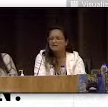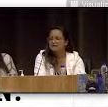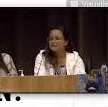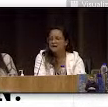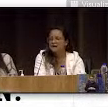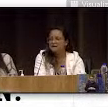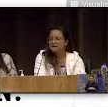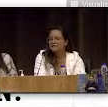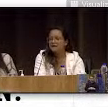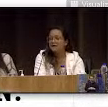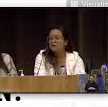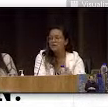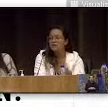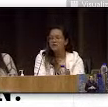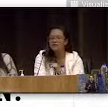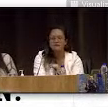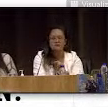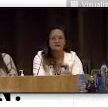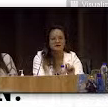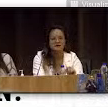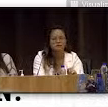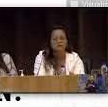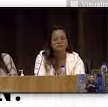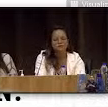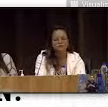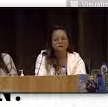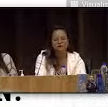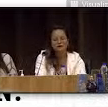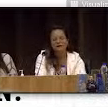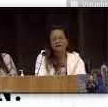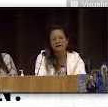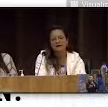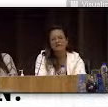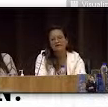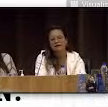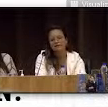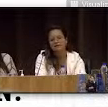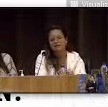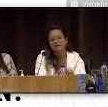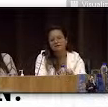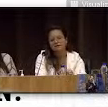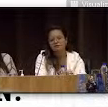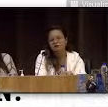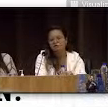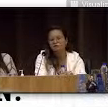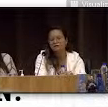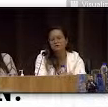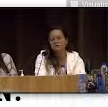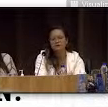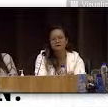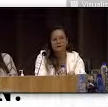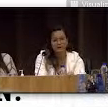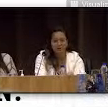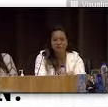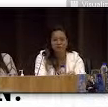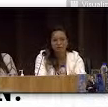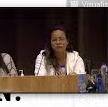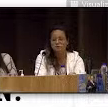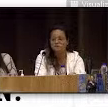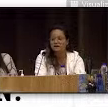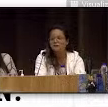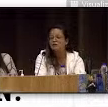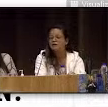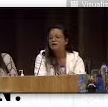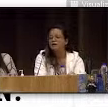The medium stay time of these patients, as we mentioned, the hospital Jaime is a reference for high